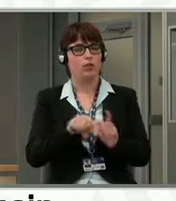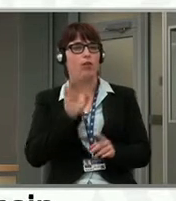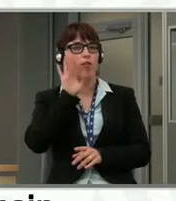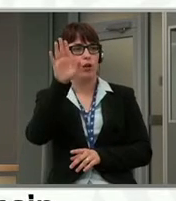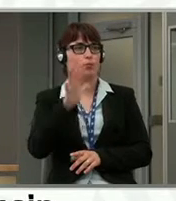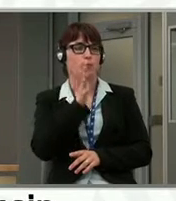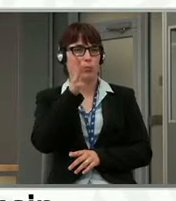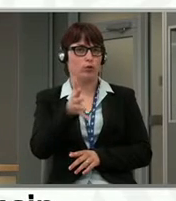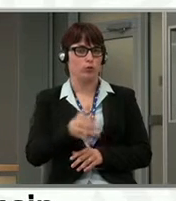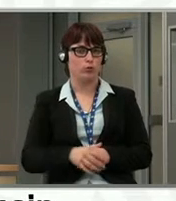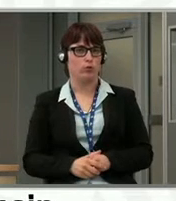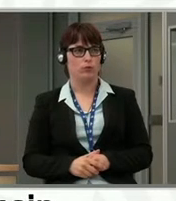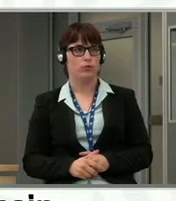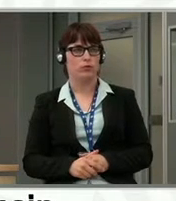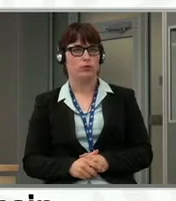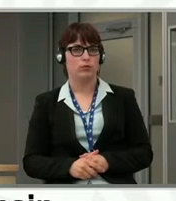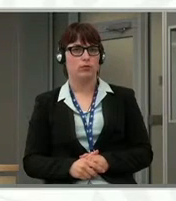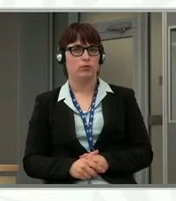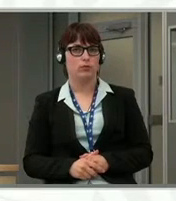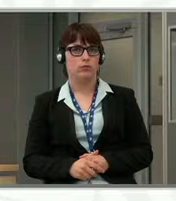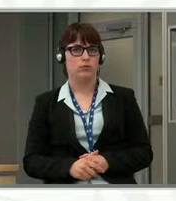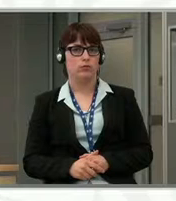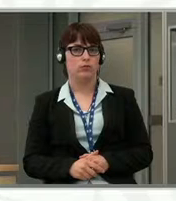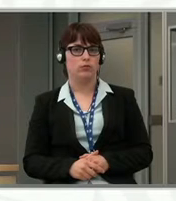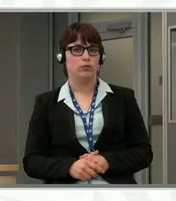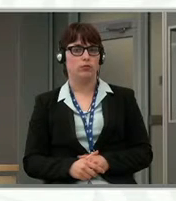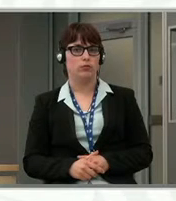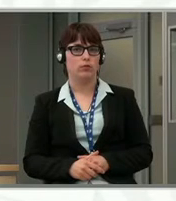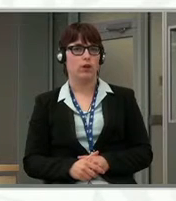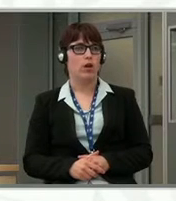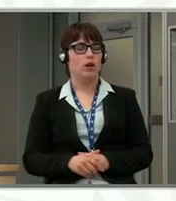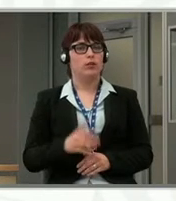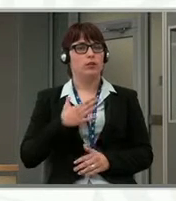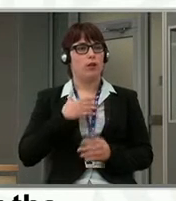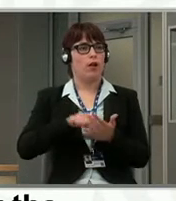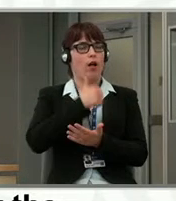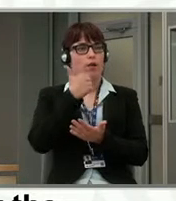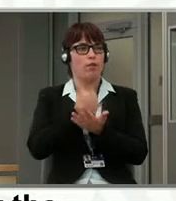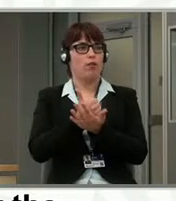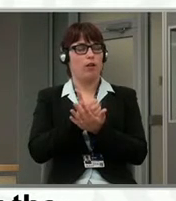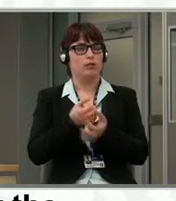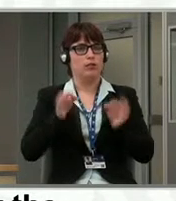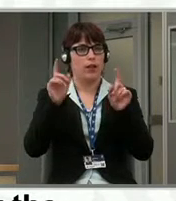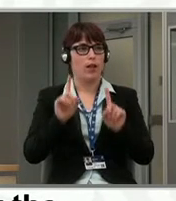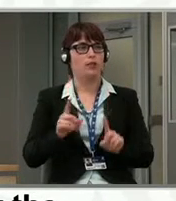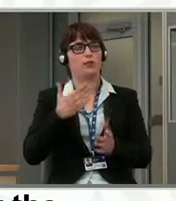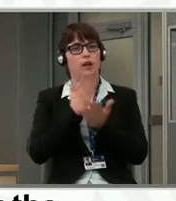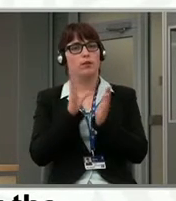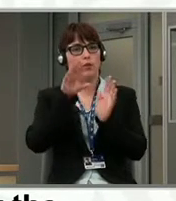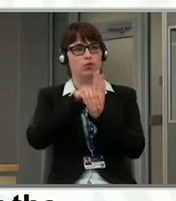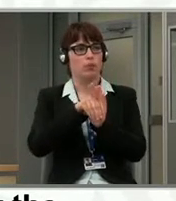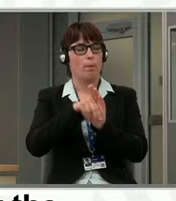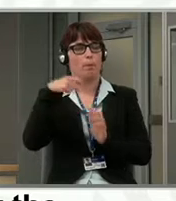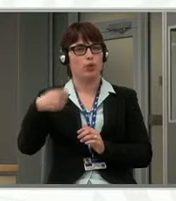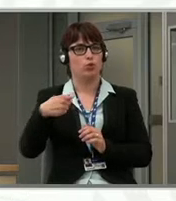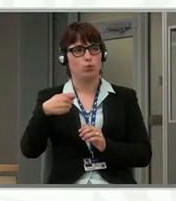are in the European Disability Strategy for the next 5 years. Our